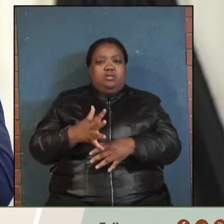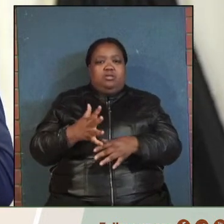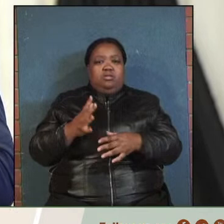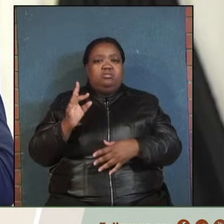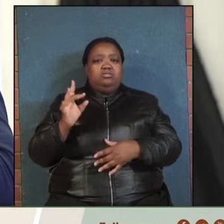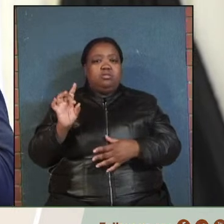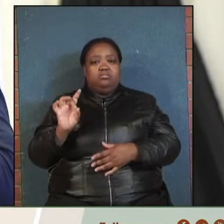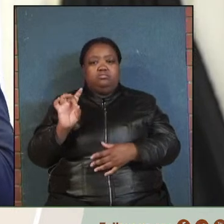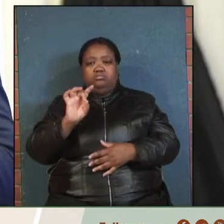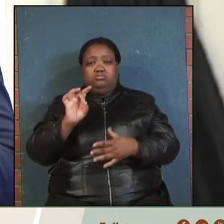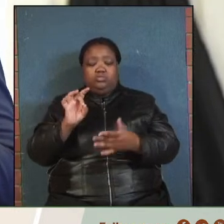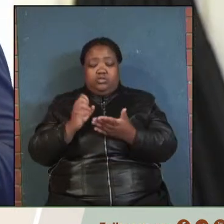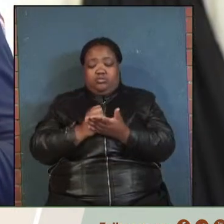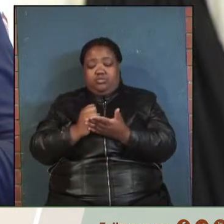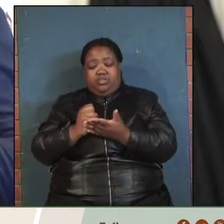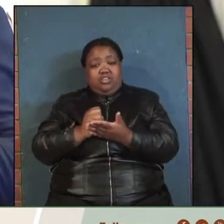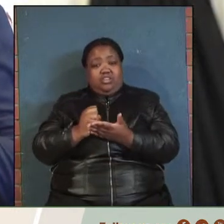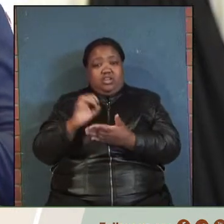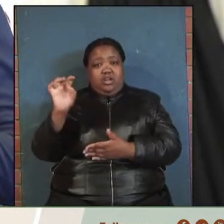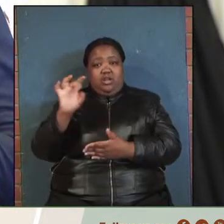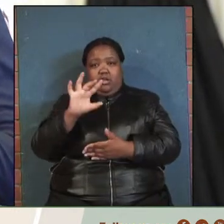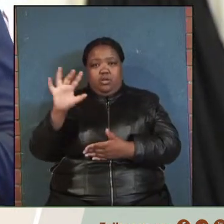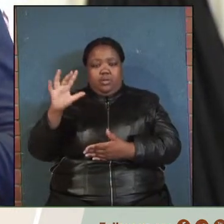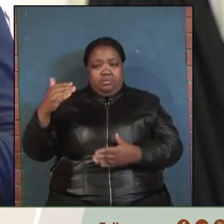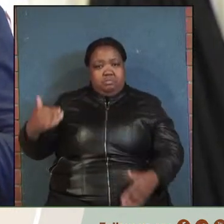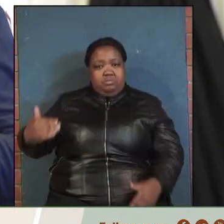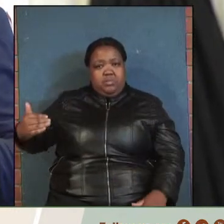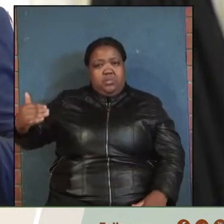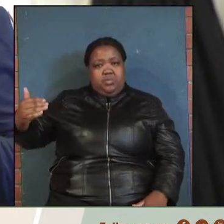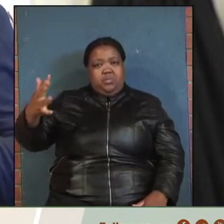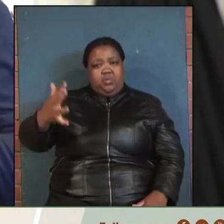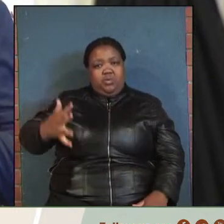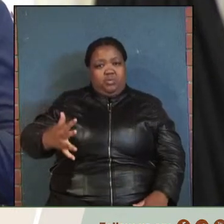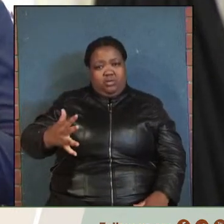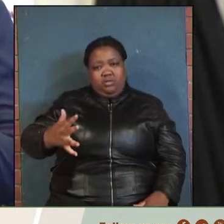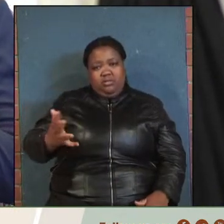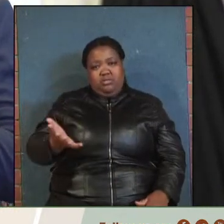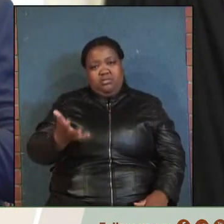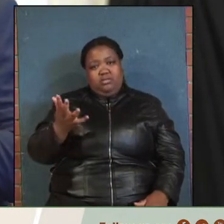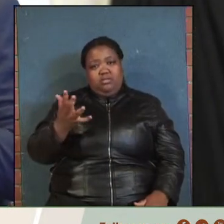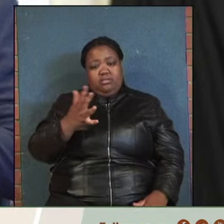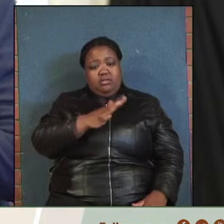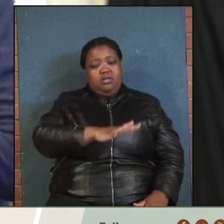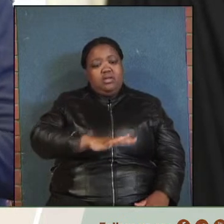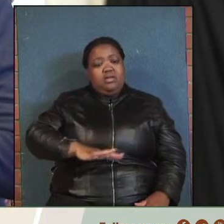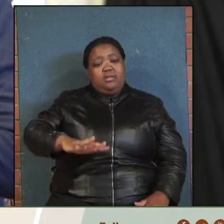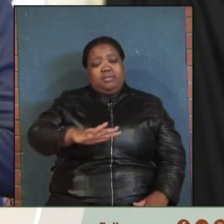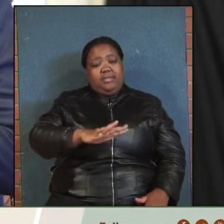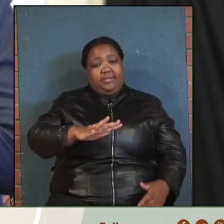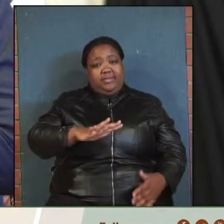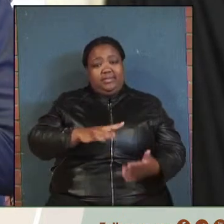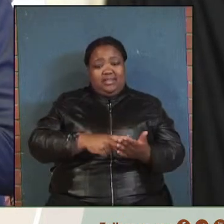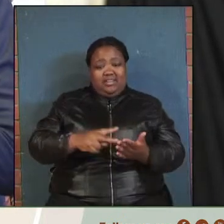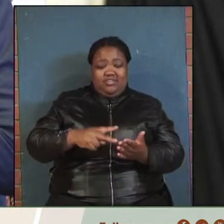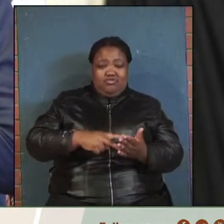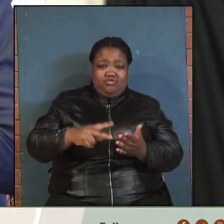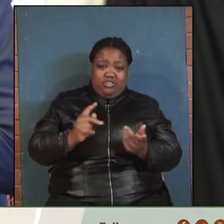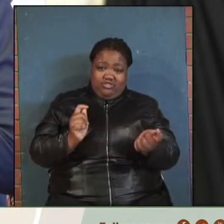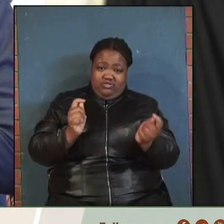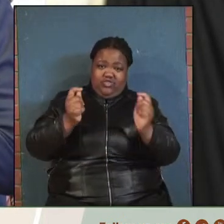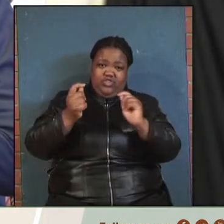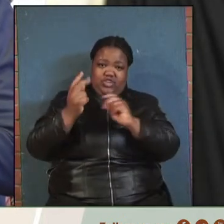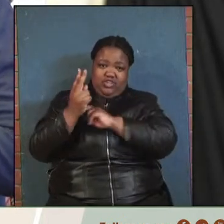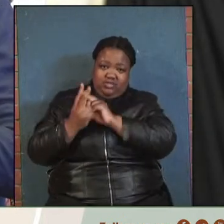once and you are registered for life, not unless you change your place of ordinary resident according to our Electoral